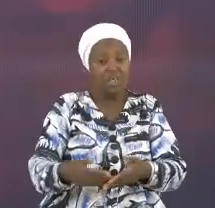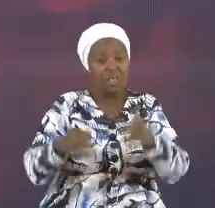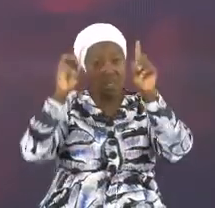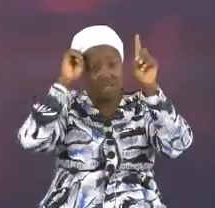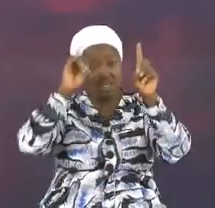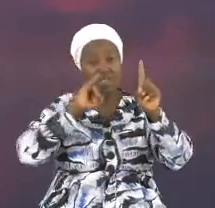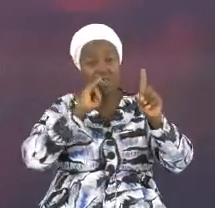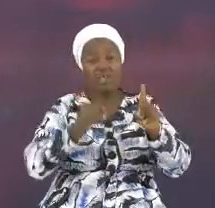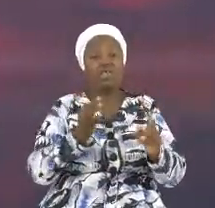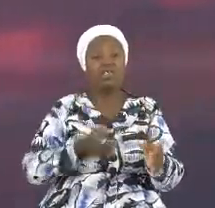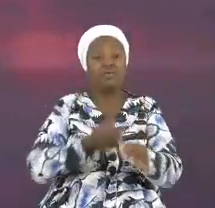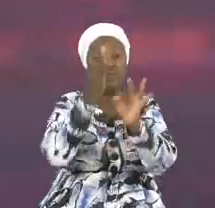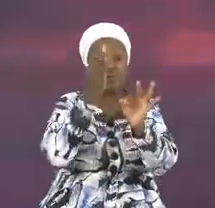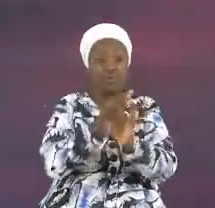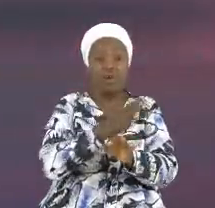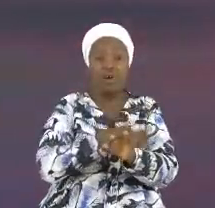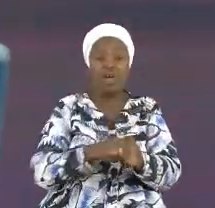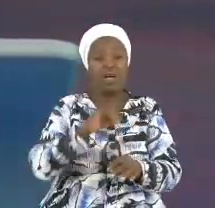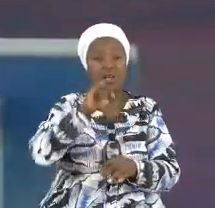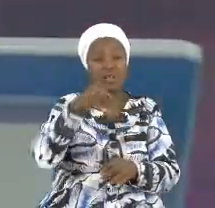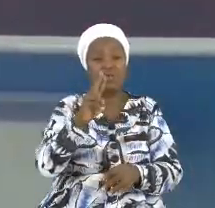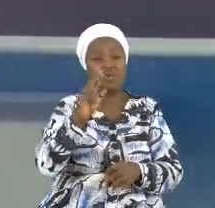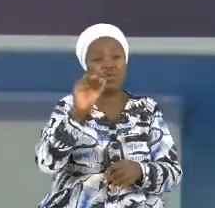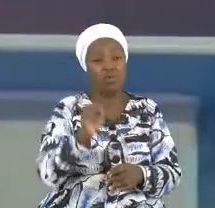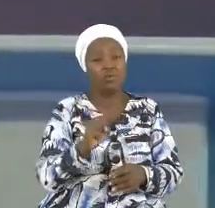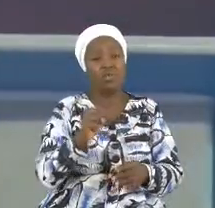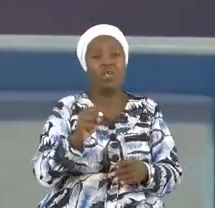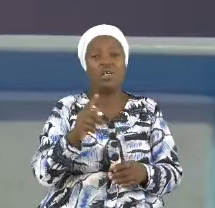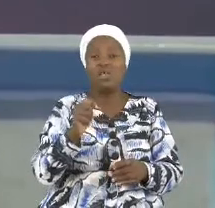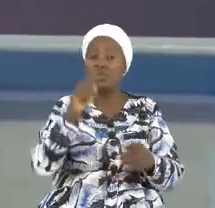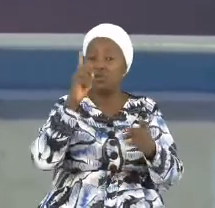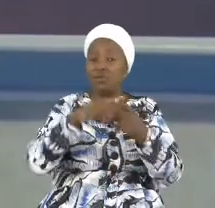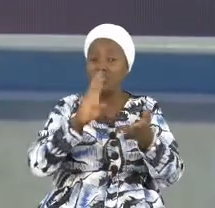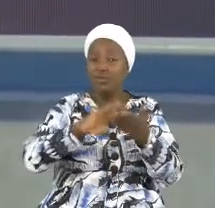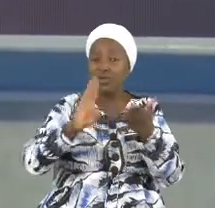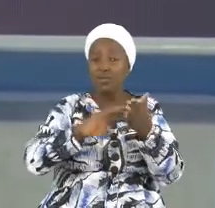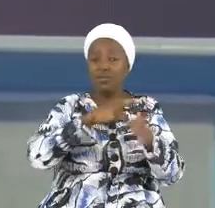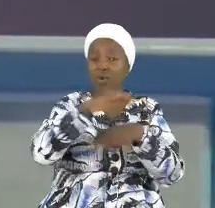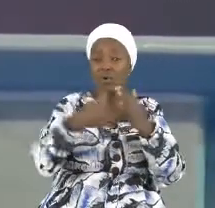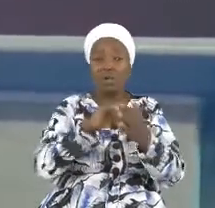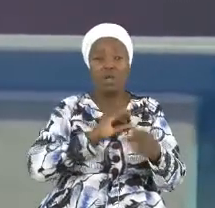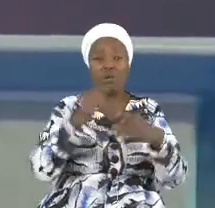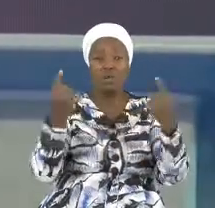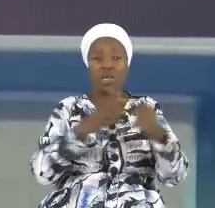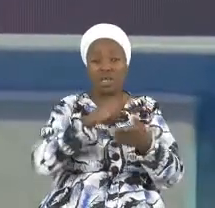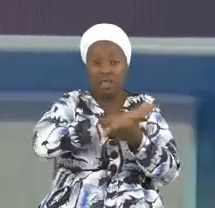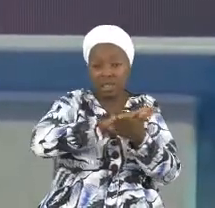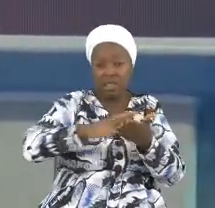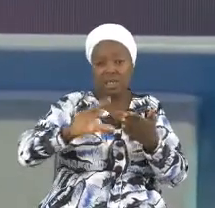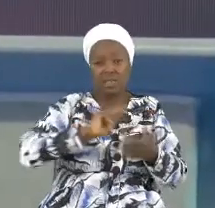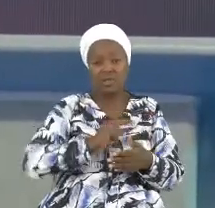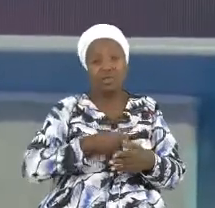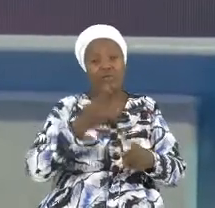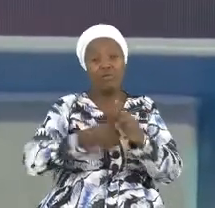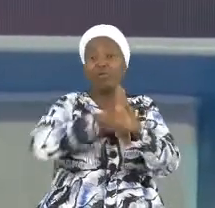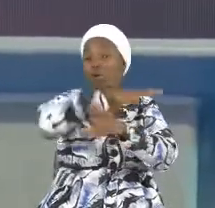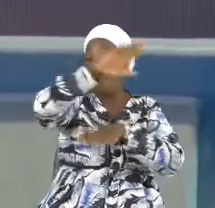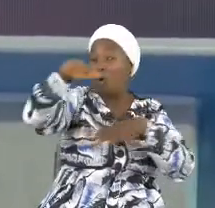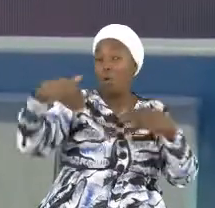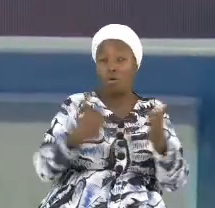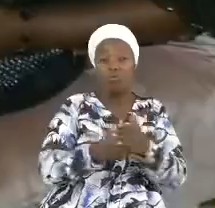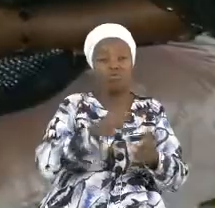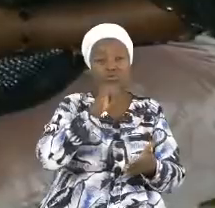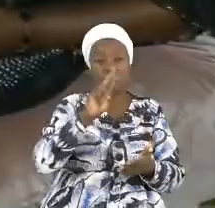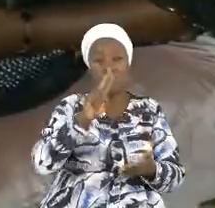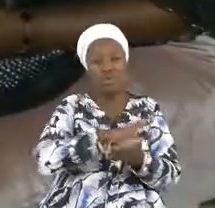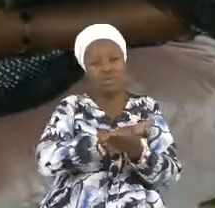sins and to cleanse us from all unrighteousness. Say amen.